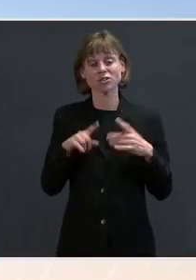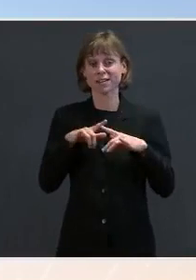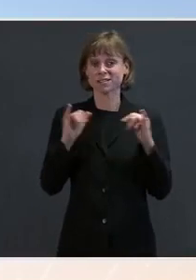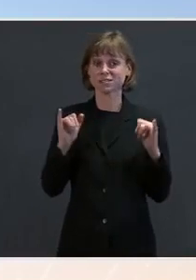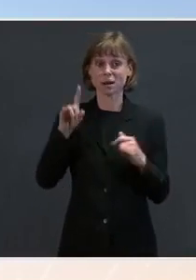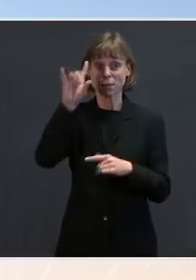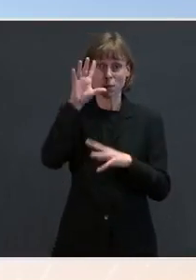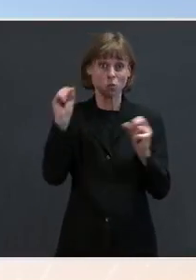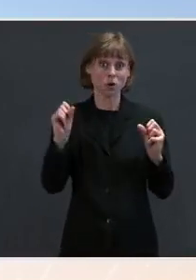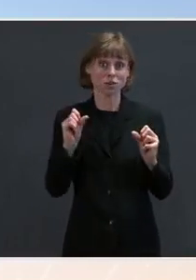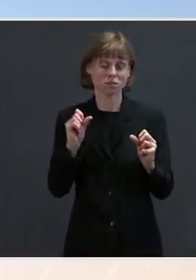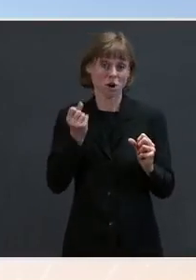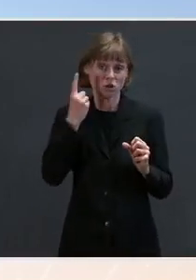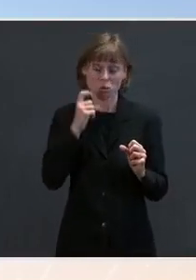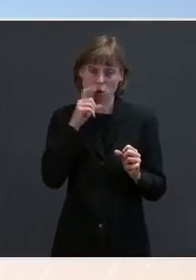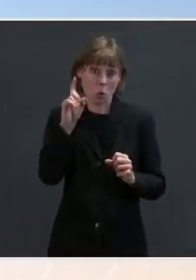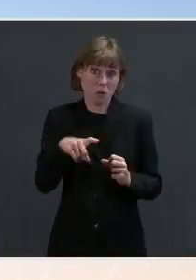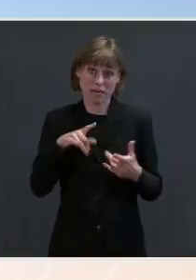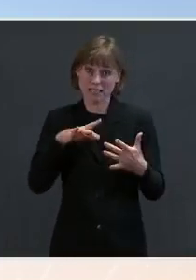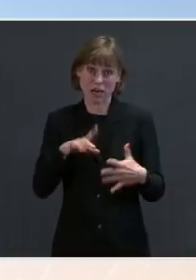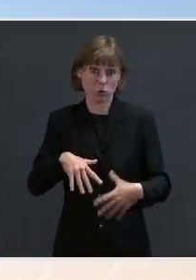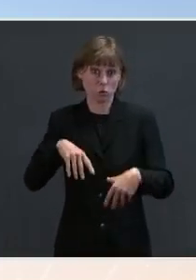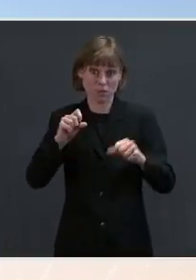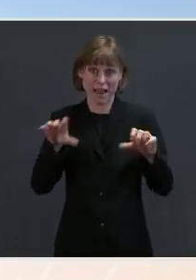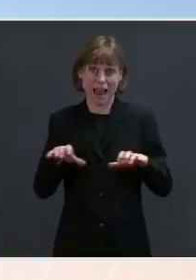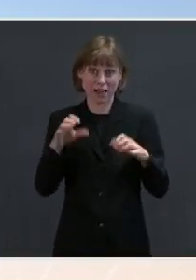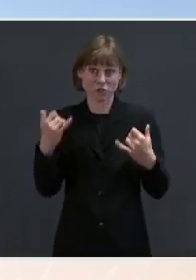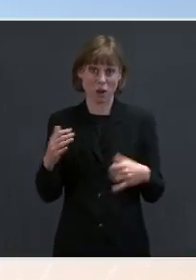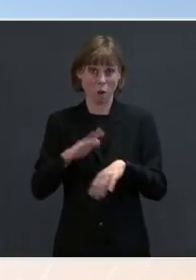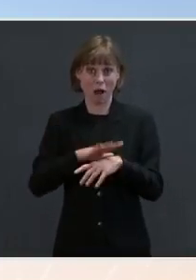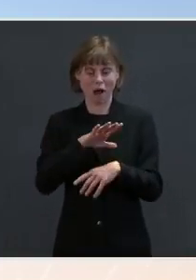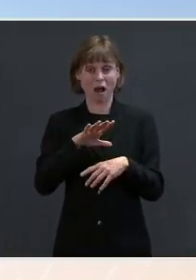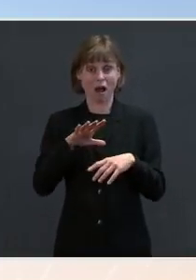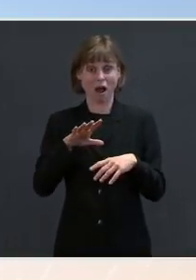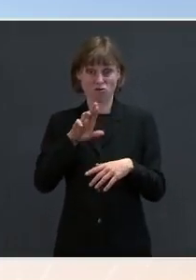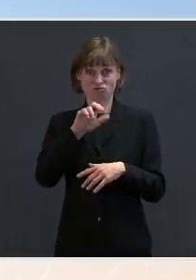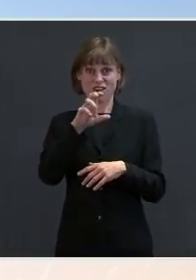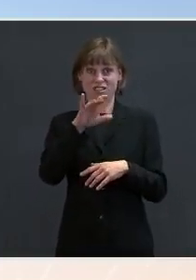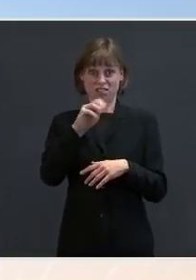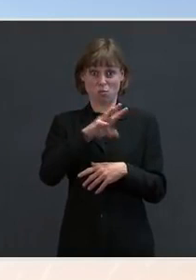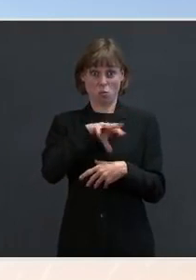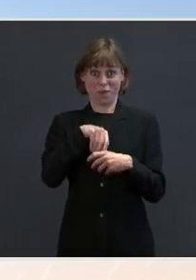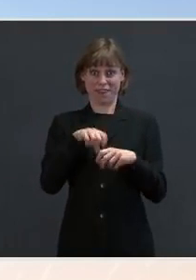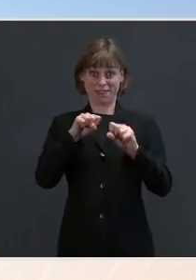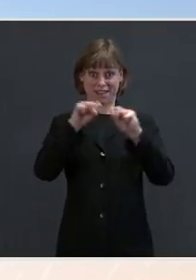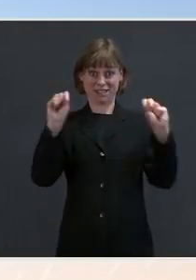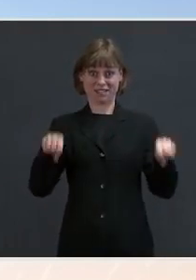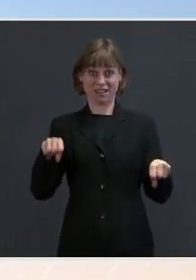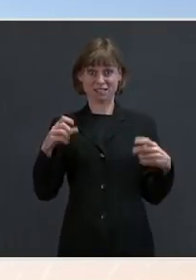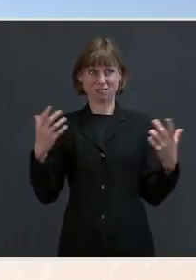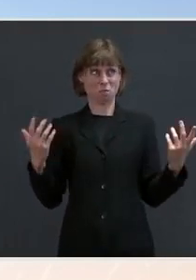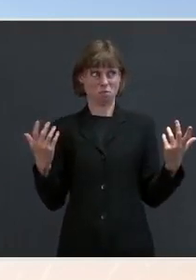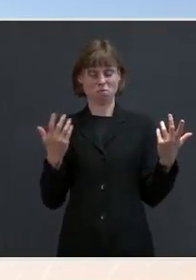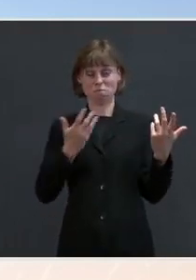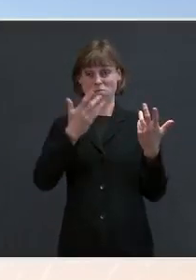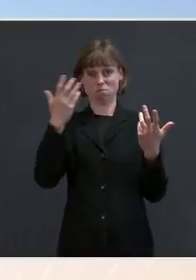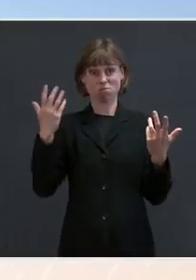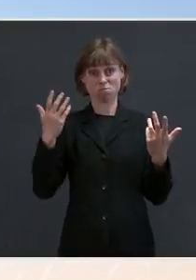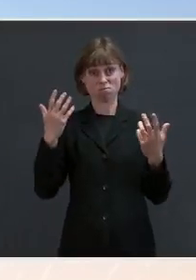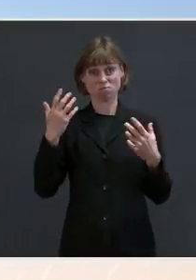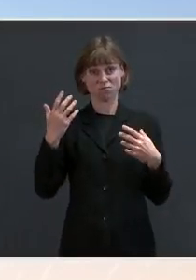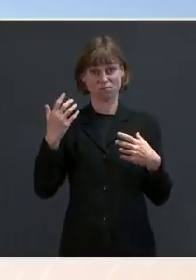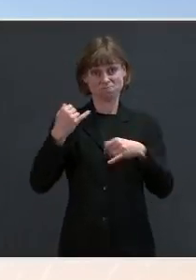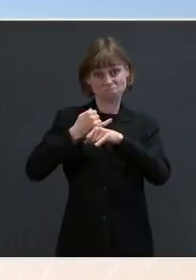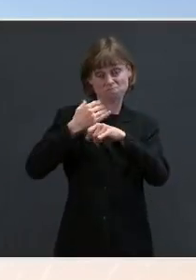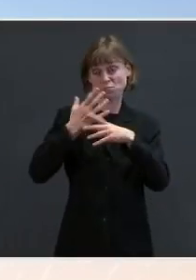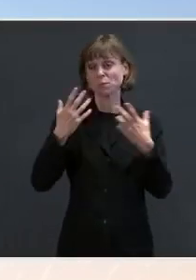don't need a study to take action right now on systemic racism occurring today. And that's why he's taken a number of steps, even in the last 6 weeks